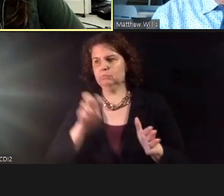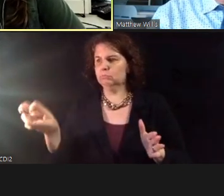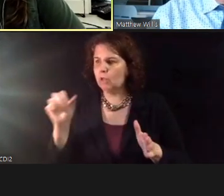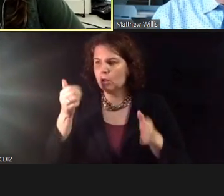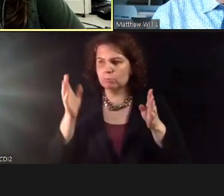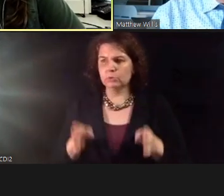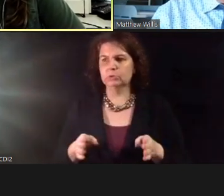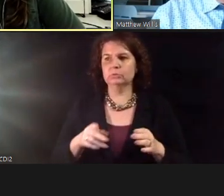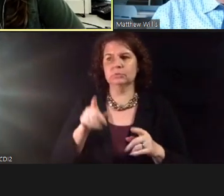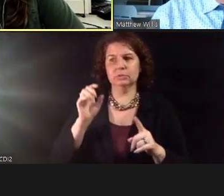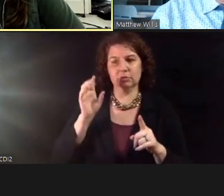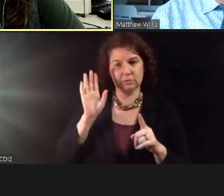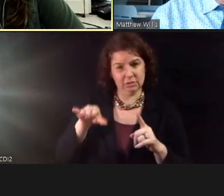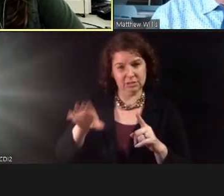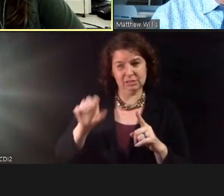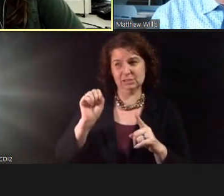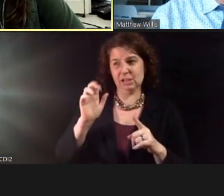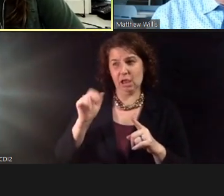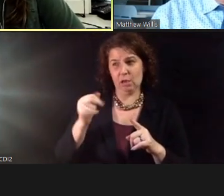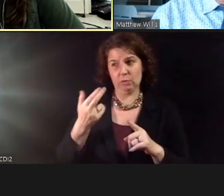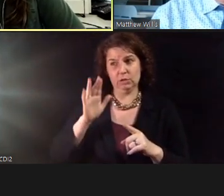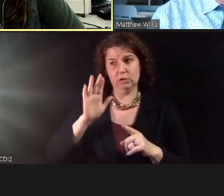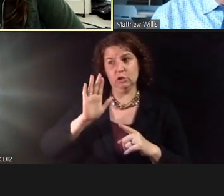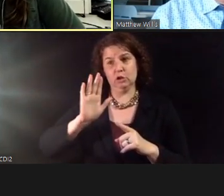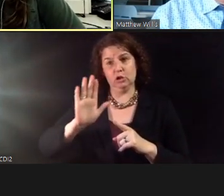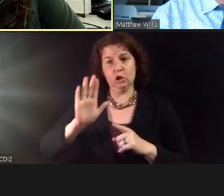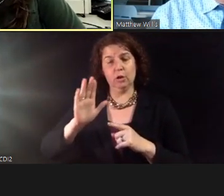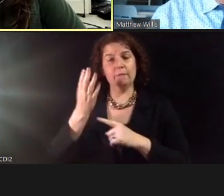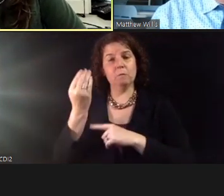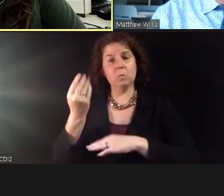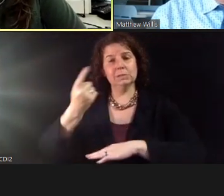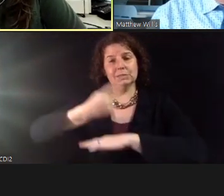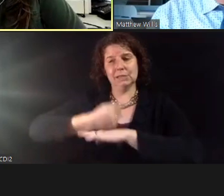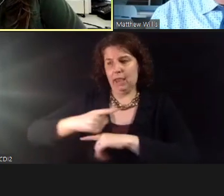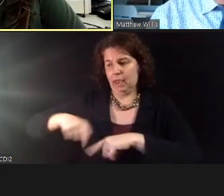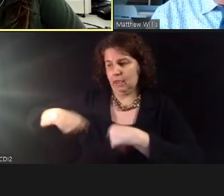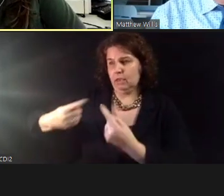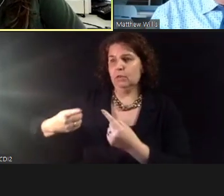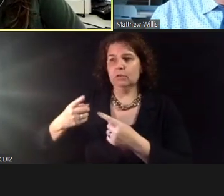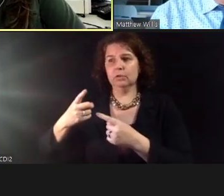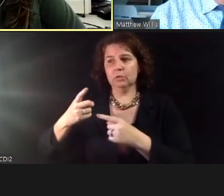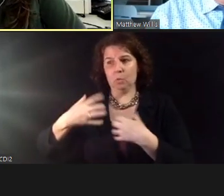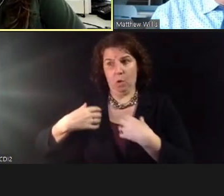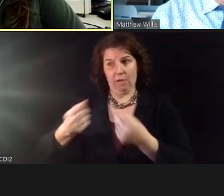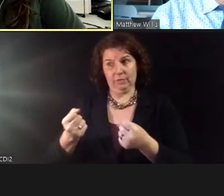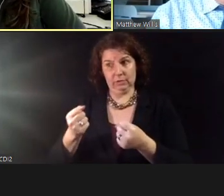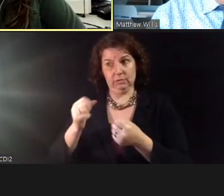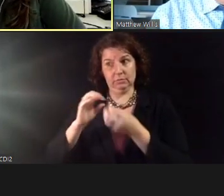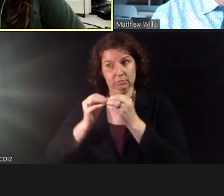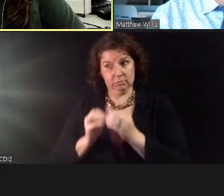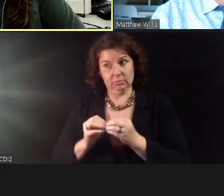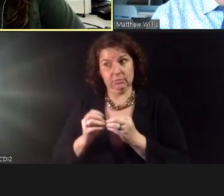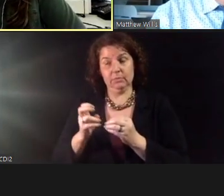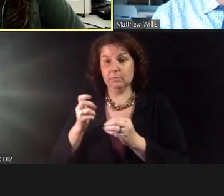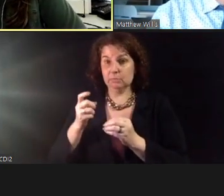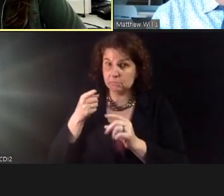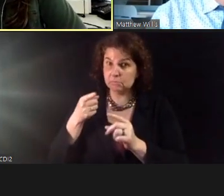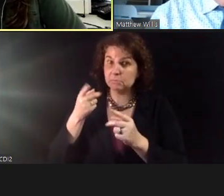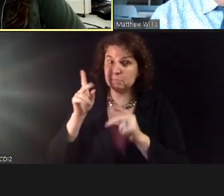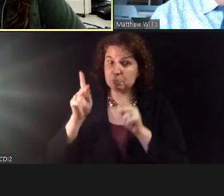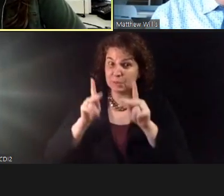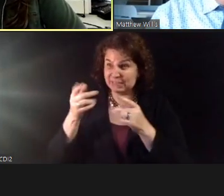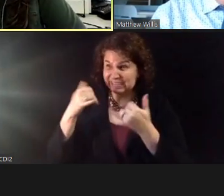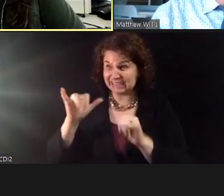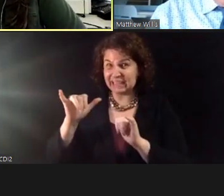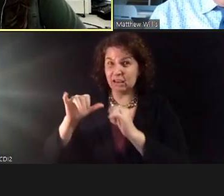14-day recovered statistic optimistic? Don't many people remain sick much longer and also have long-term health